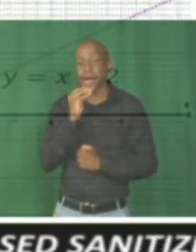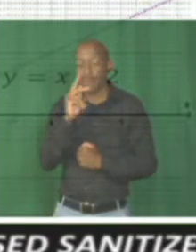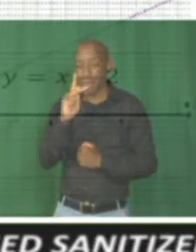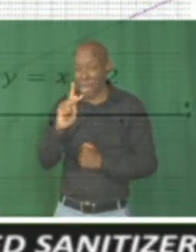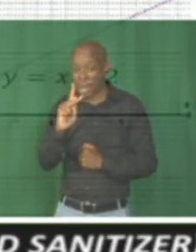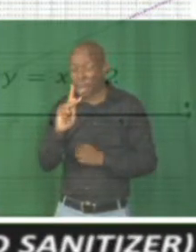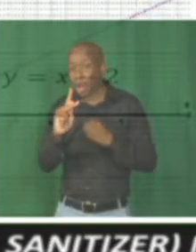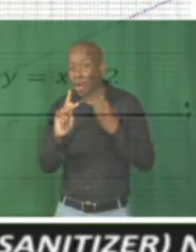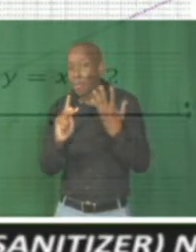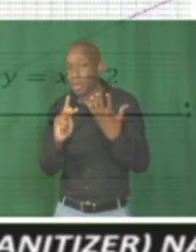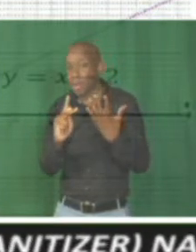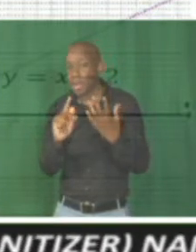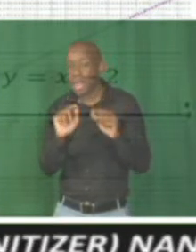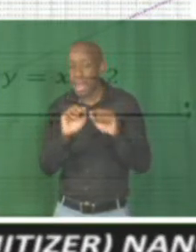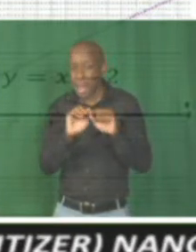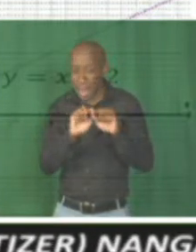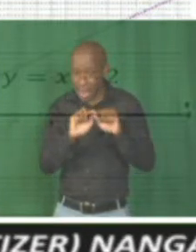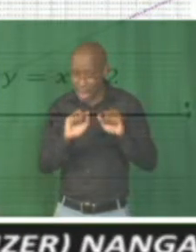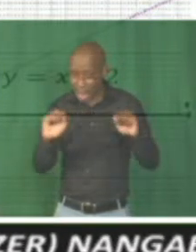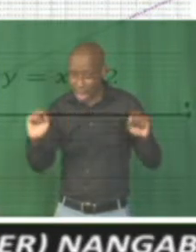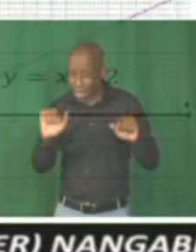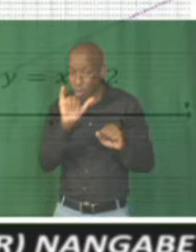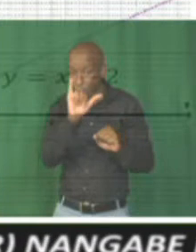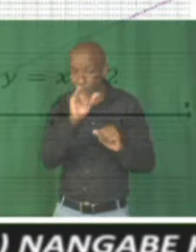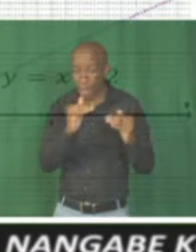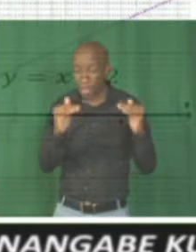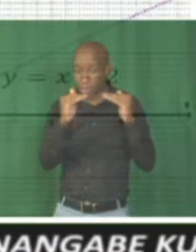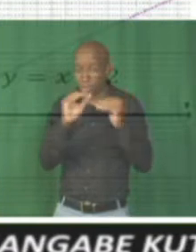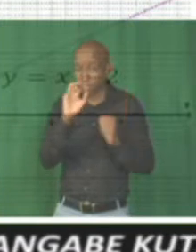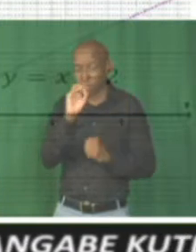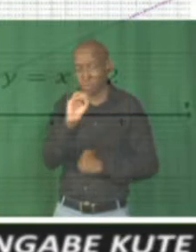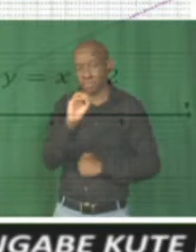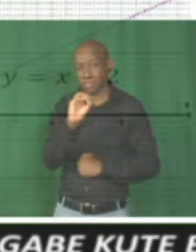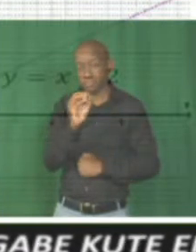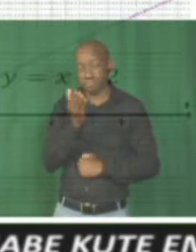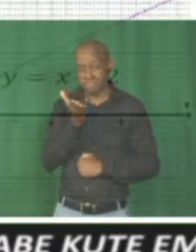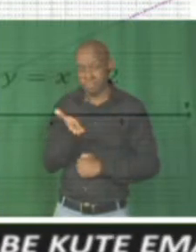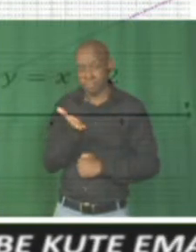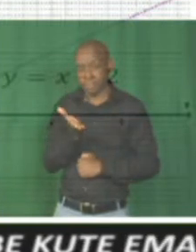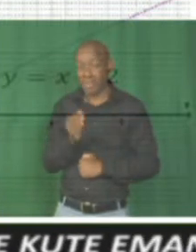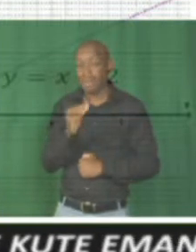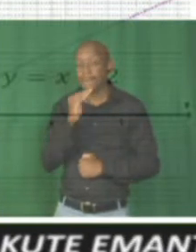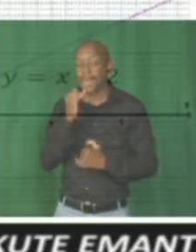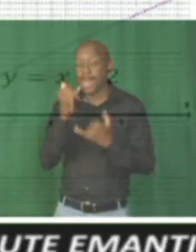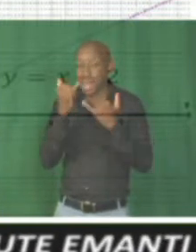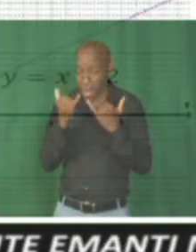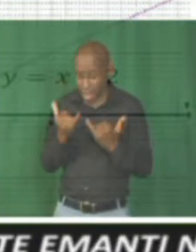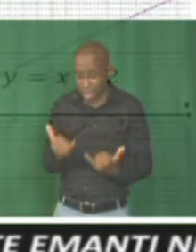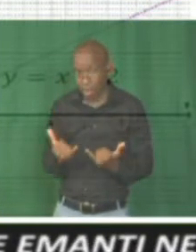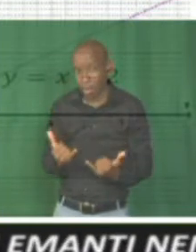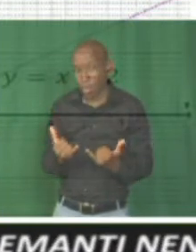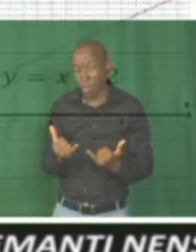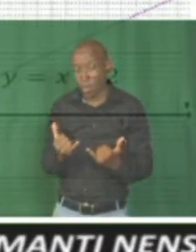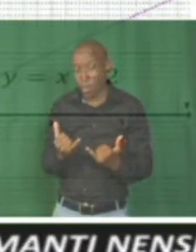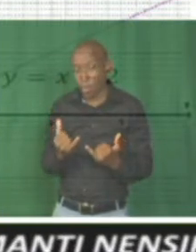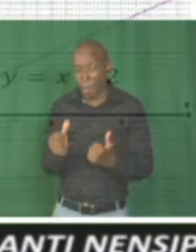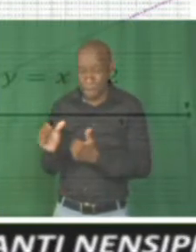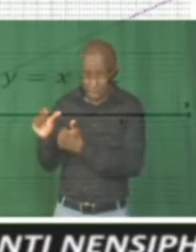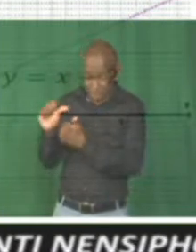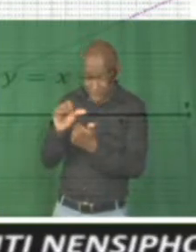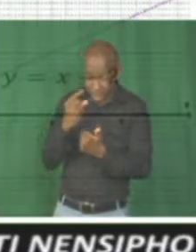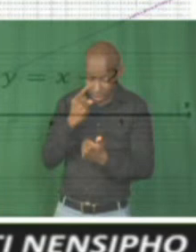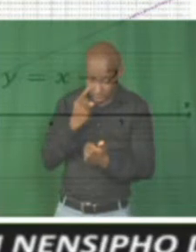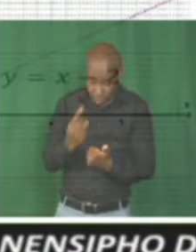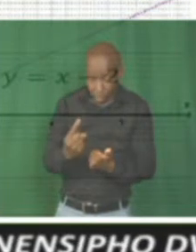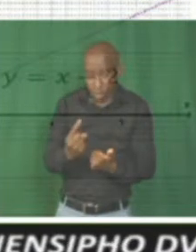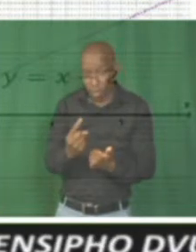is the line y is equal to 0. So it means therefore now we are going to go to the graph now and look for